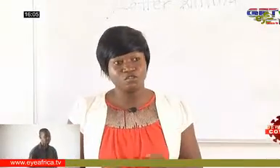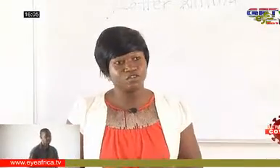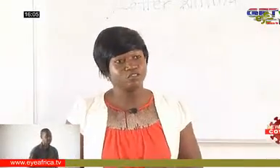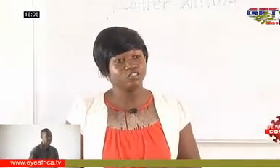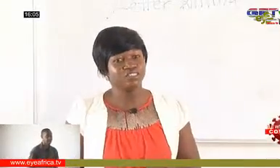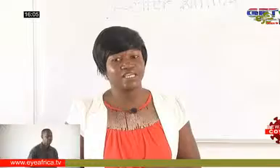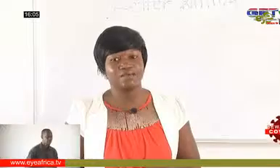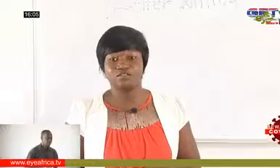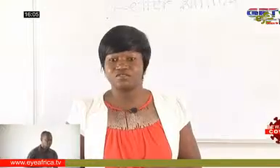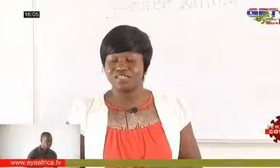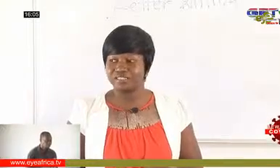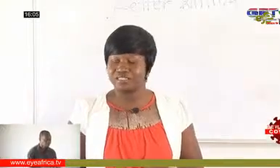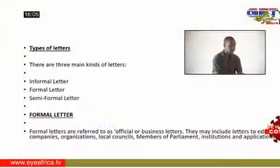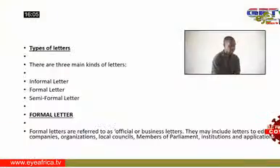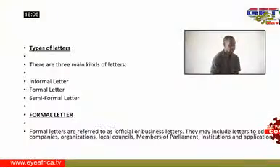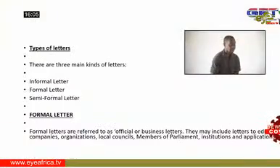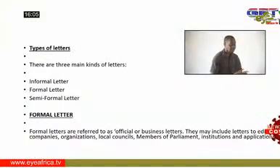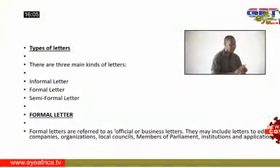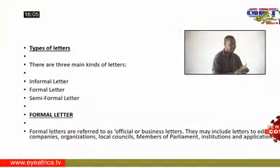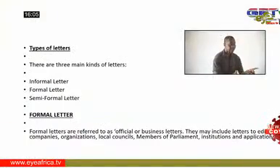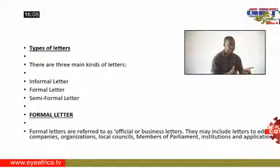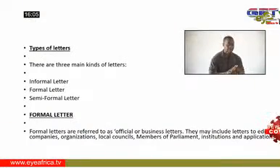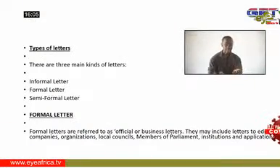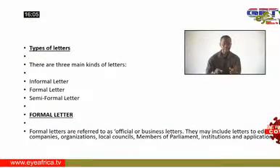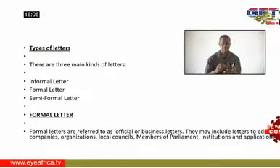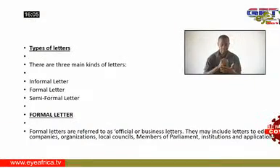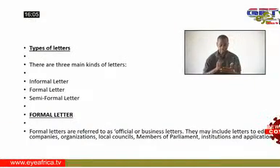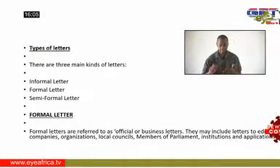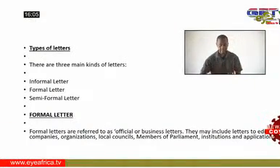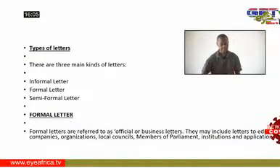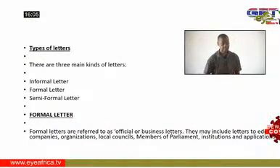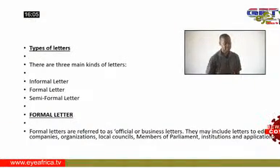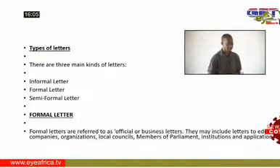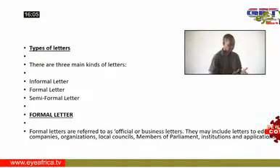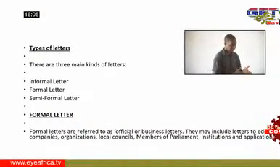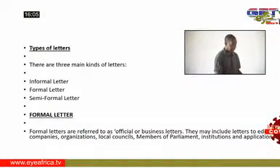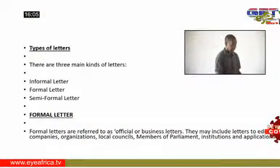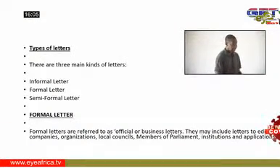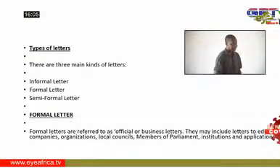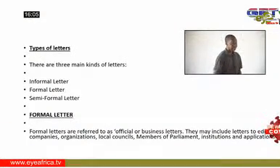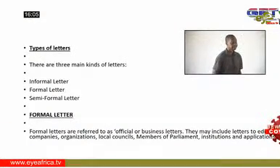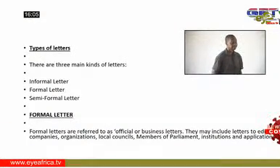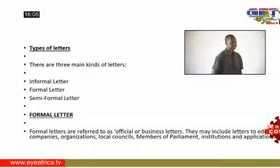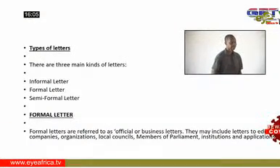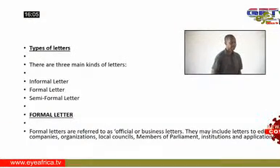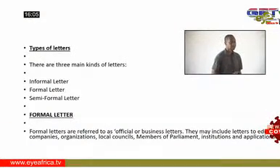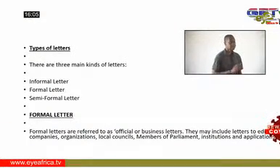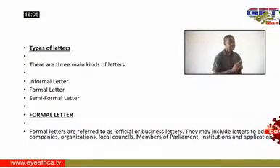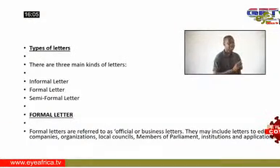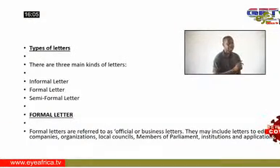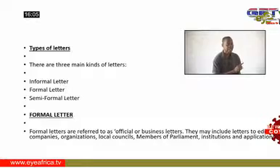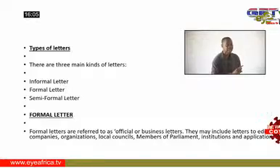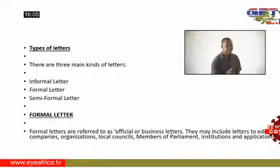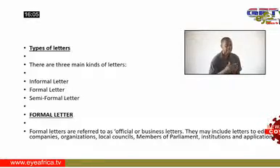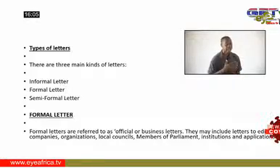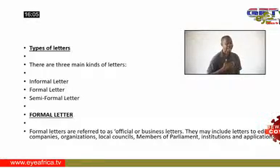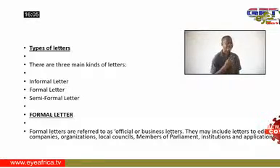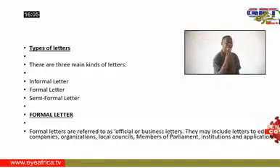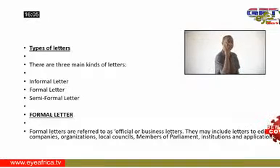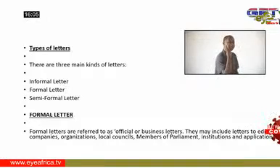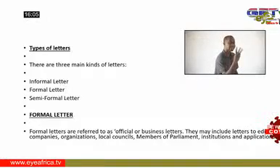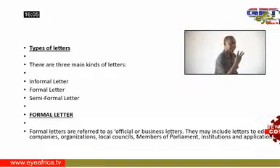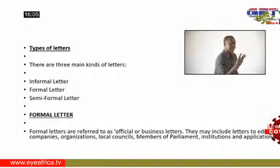We will move on to the types of letters. Basically, there are three main kinds of